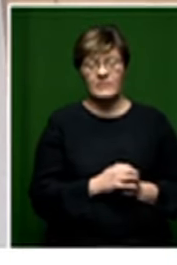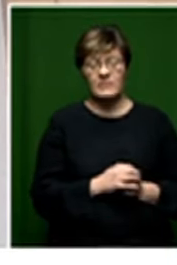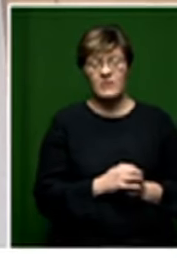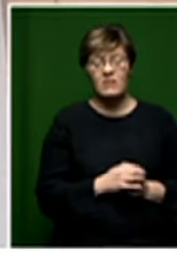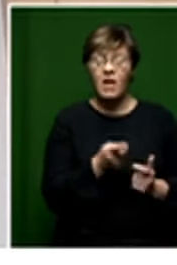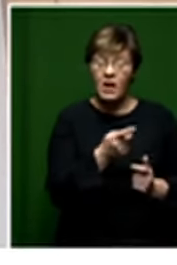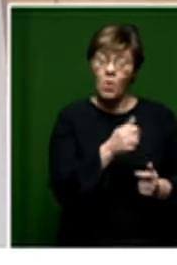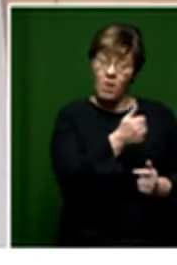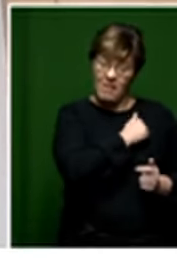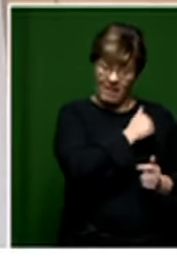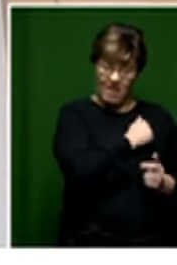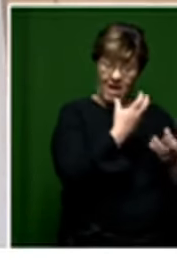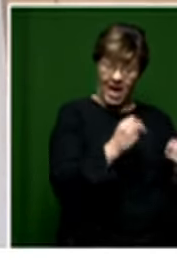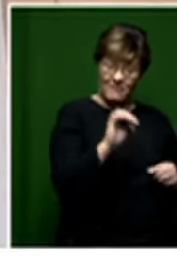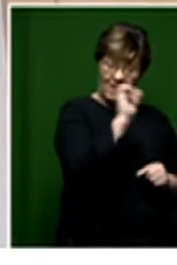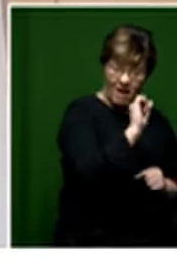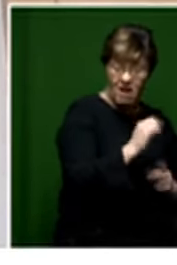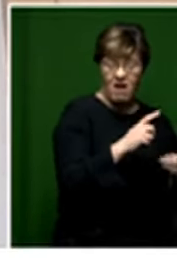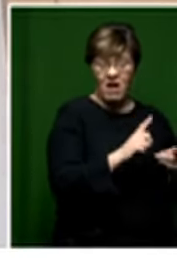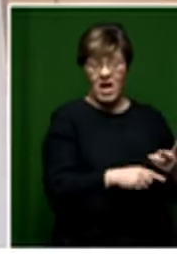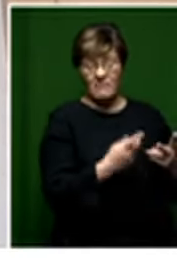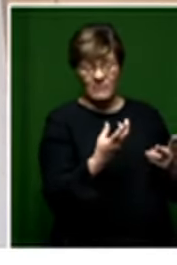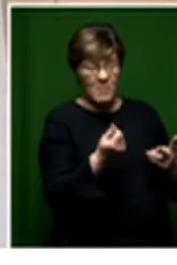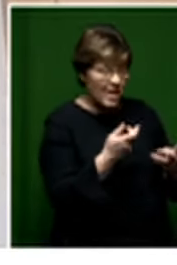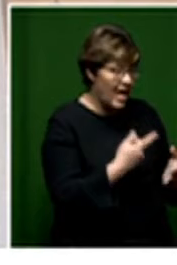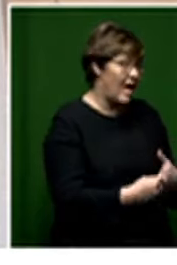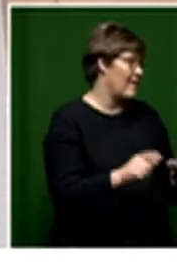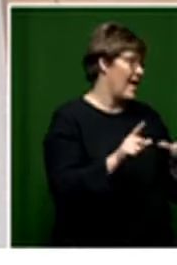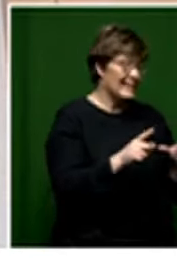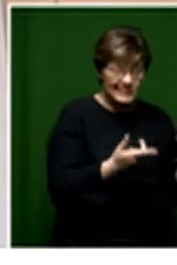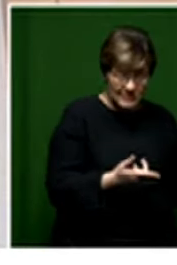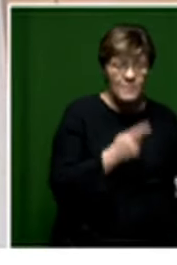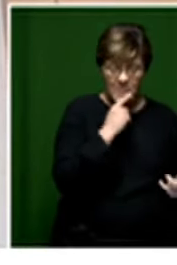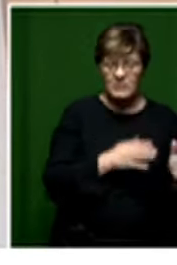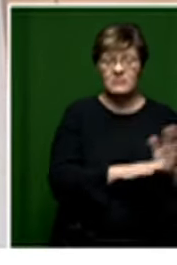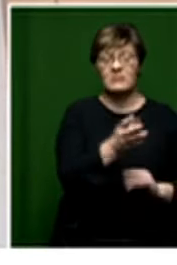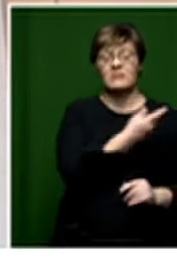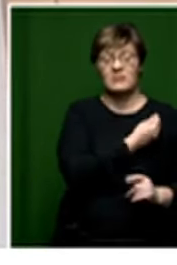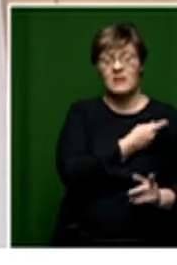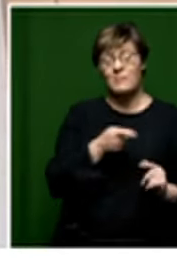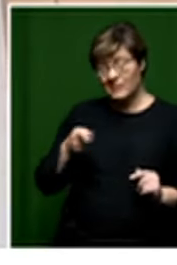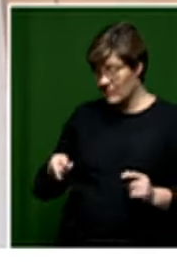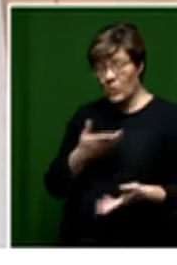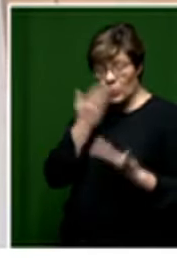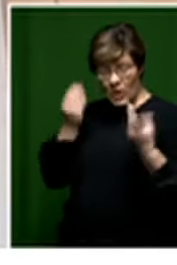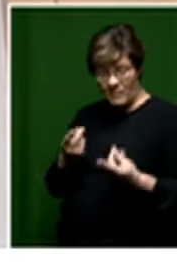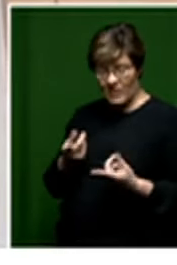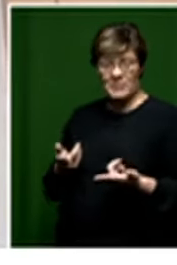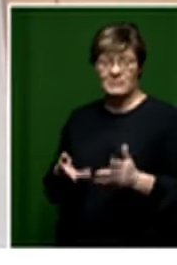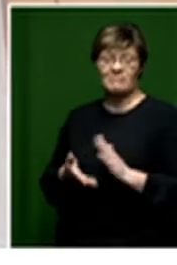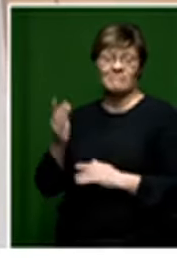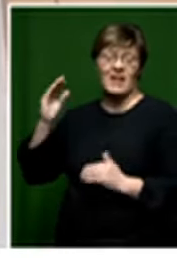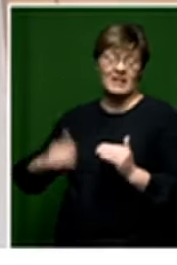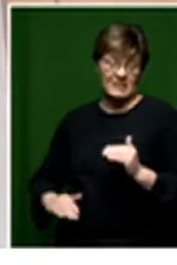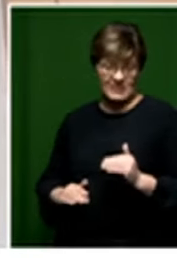might shape levels of vaccination, which will promote further inequality in our society. So